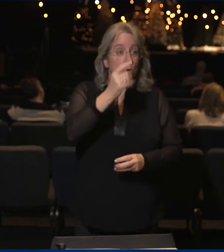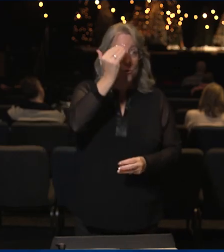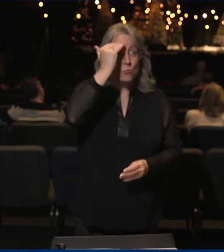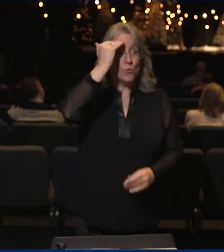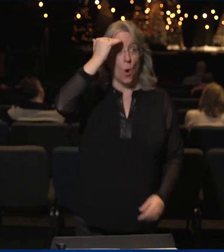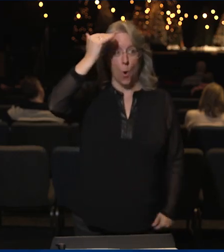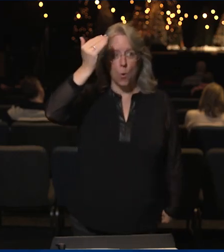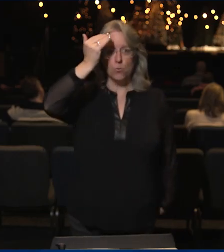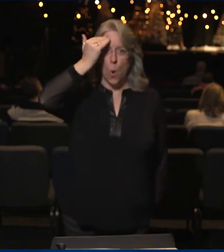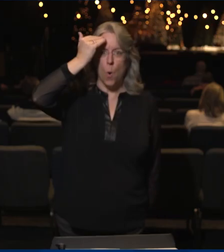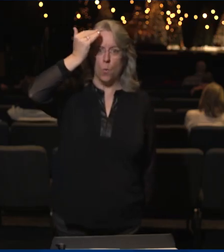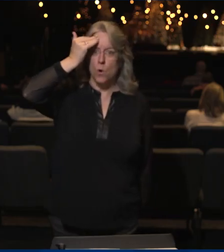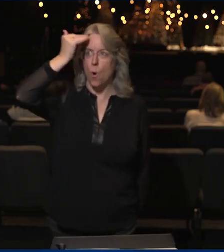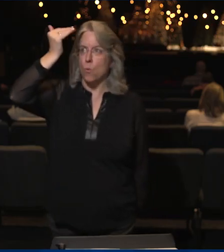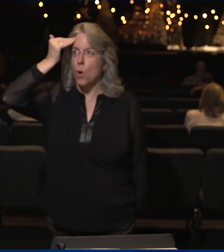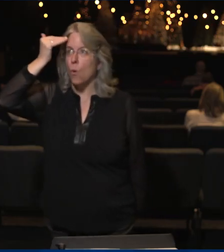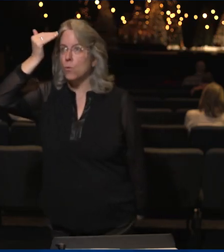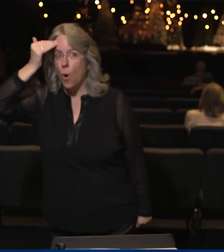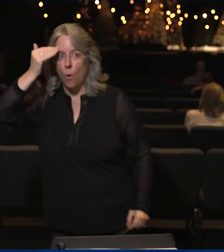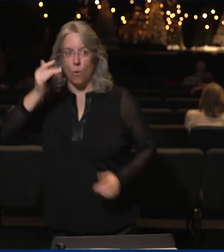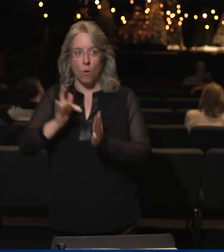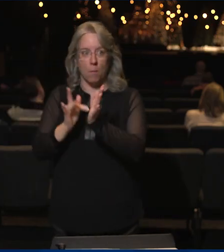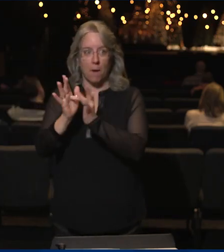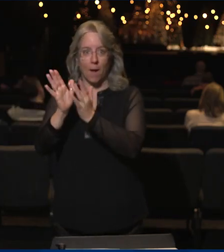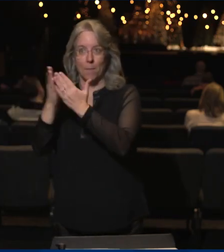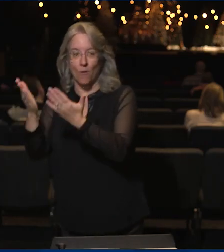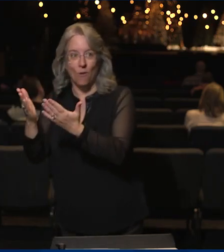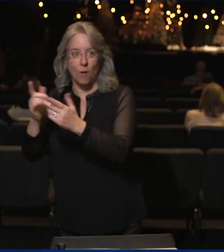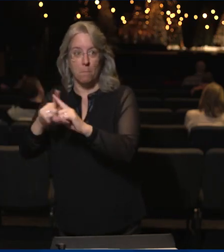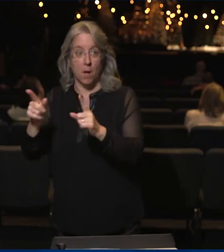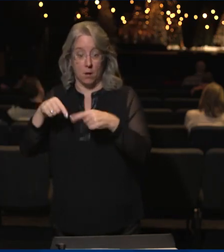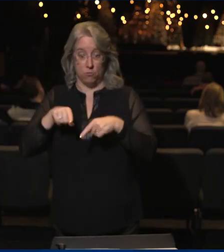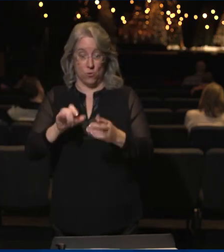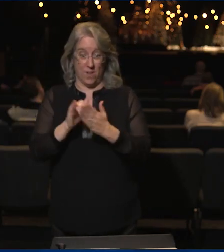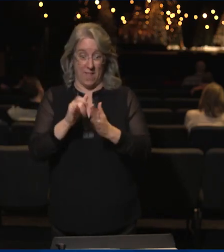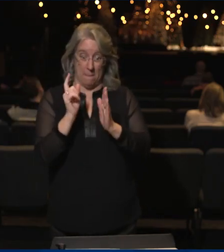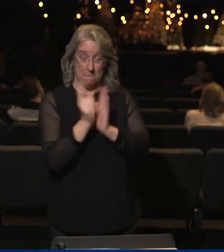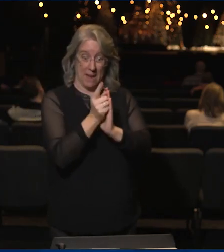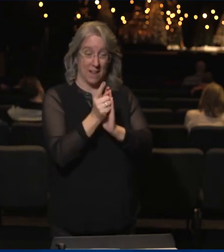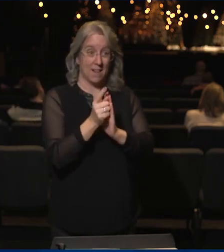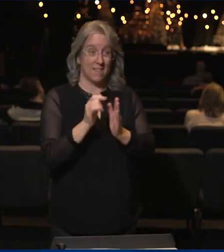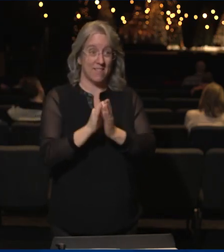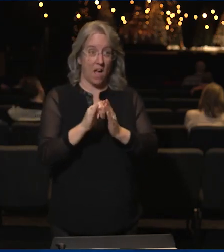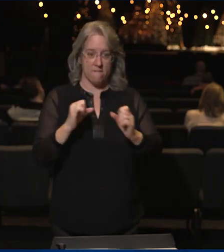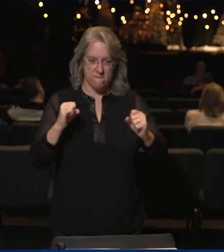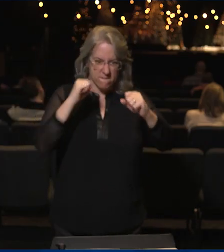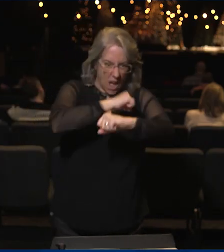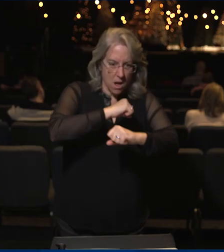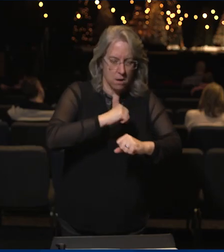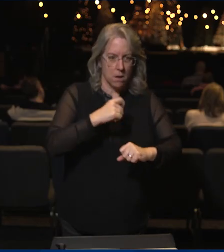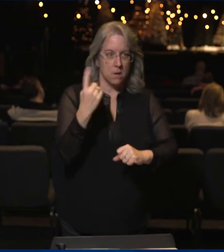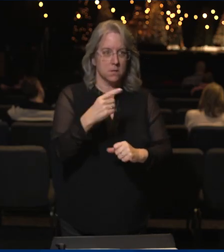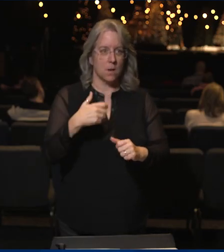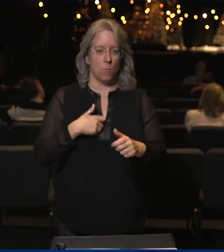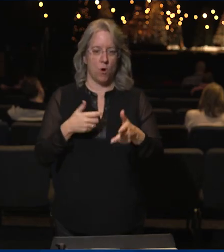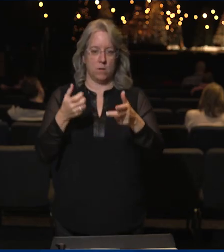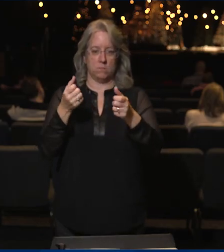lot about the Bible, and yet, in the moment when it counts, the big fight, someone pulls in front of